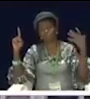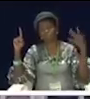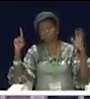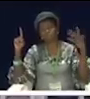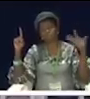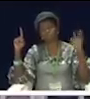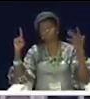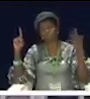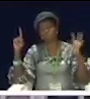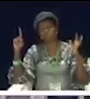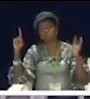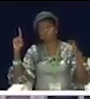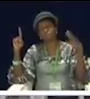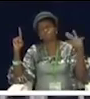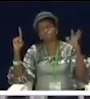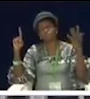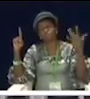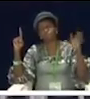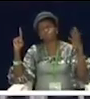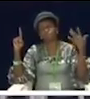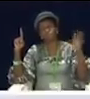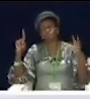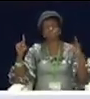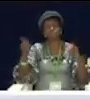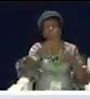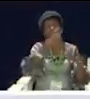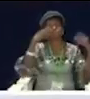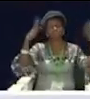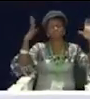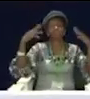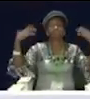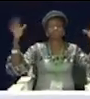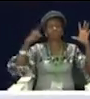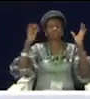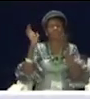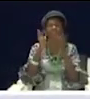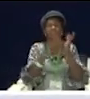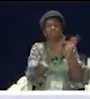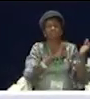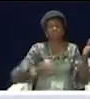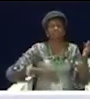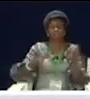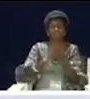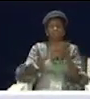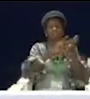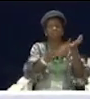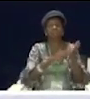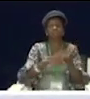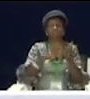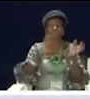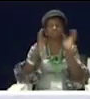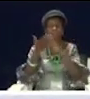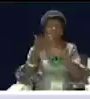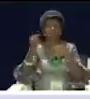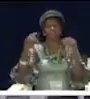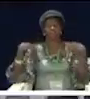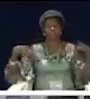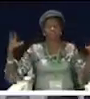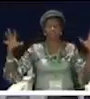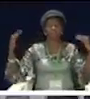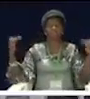Now those of you who are clapping, you are clapping for Jesus Christ, who is dancing before the angels